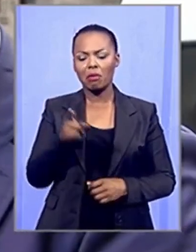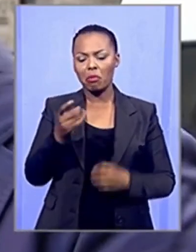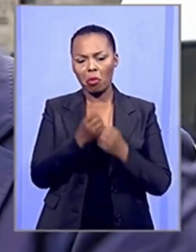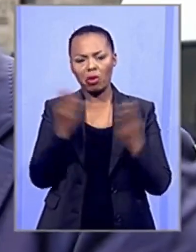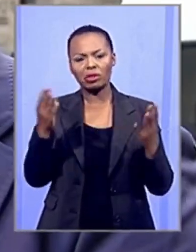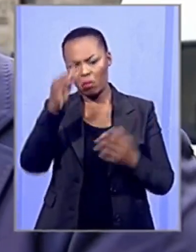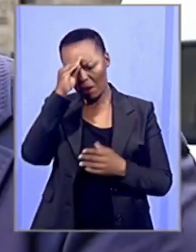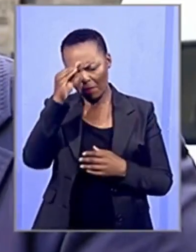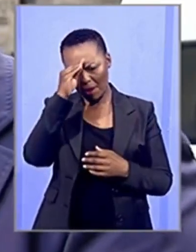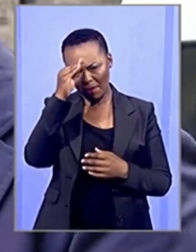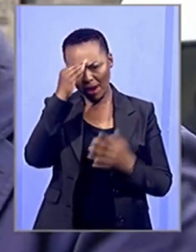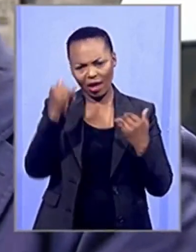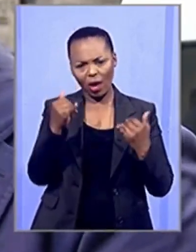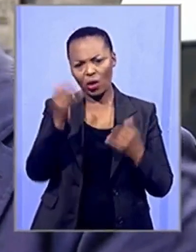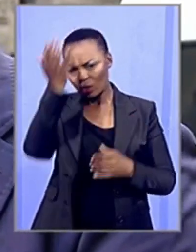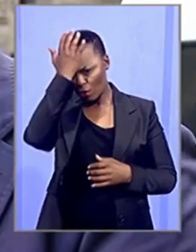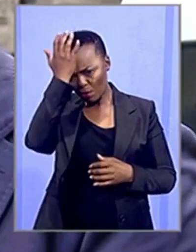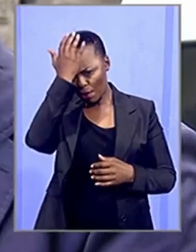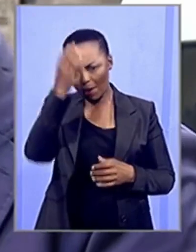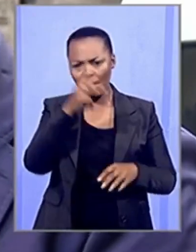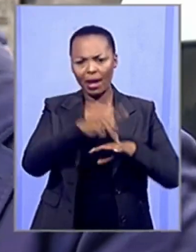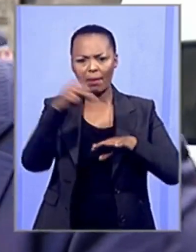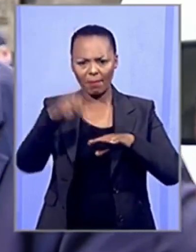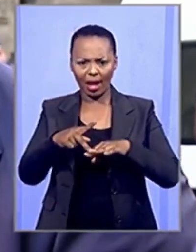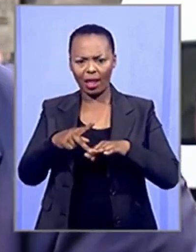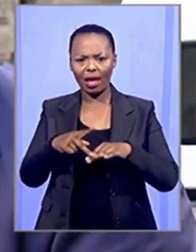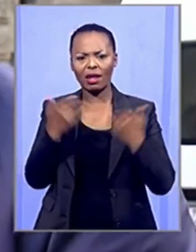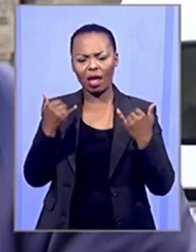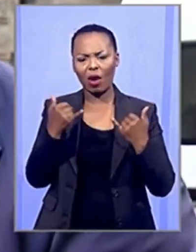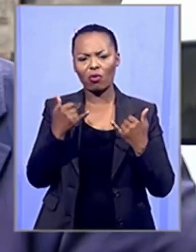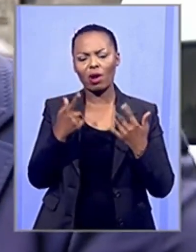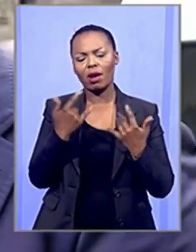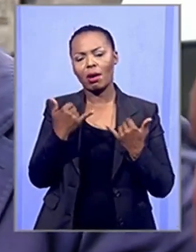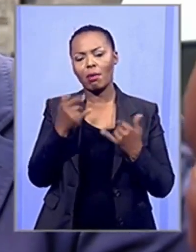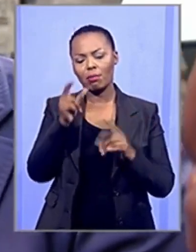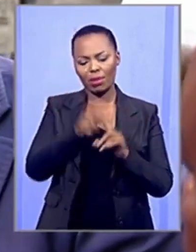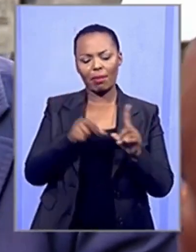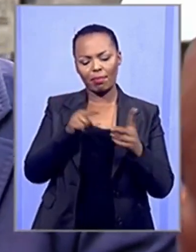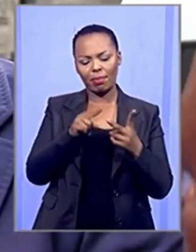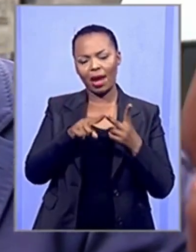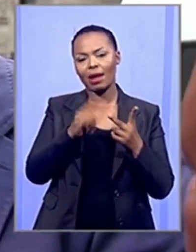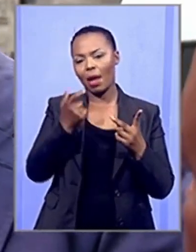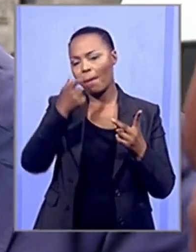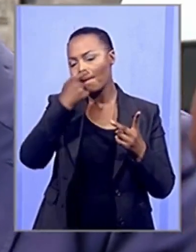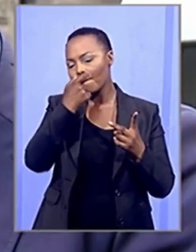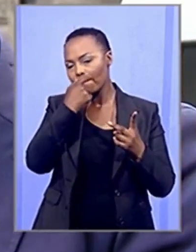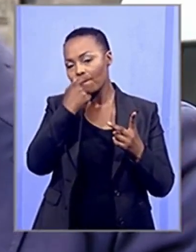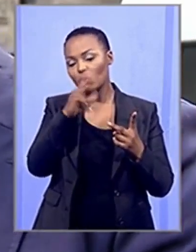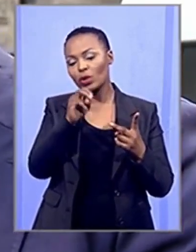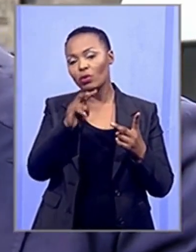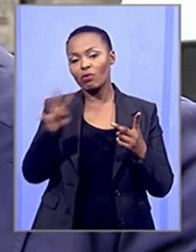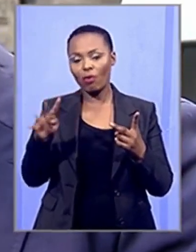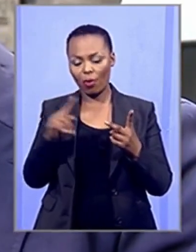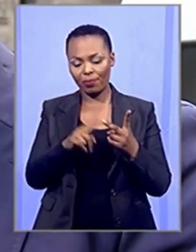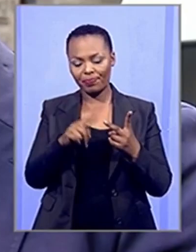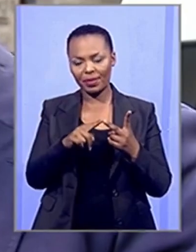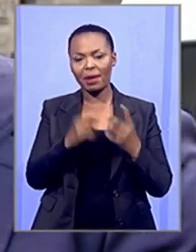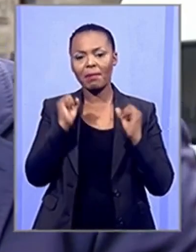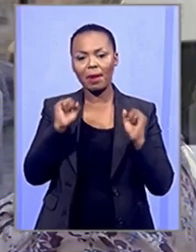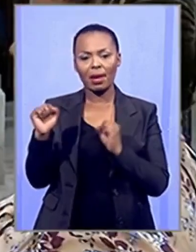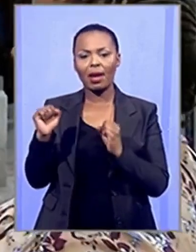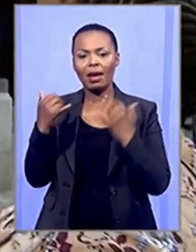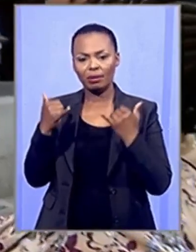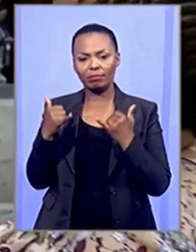Zuma, so too is Phala Phala going to be a rotting corpse on the back of President Ramaphosa going into the 2024, facing a far more